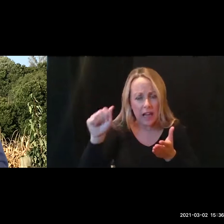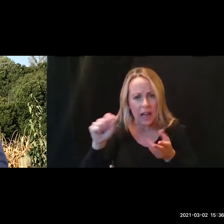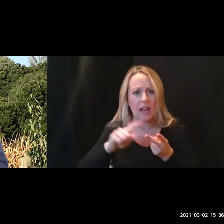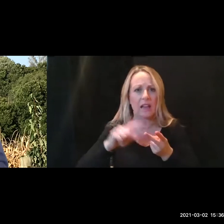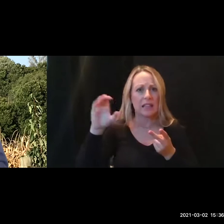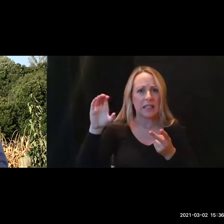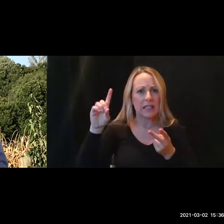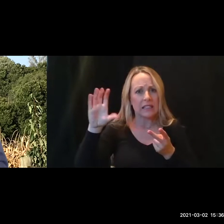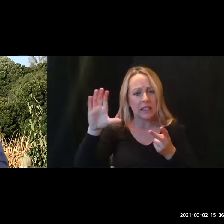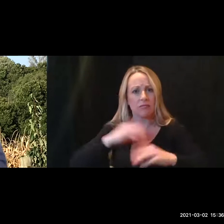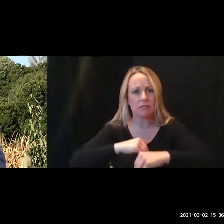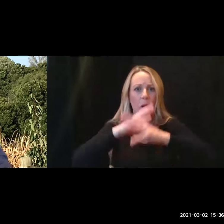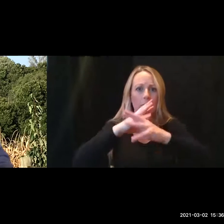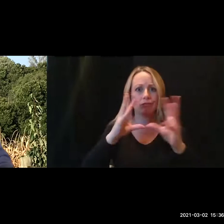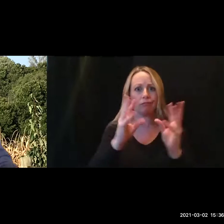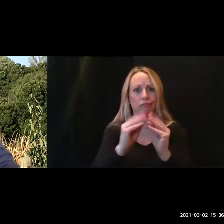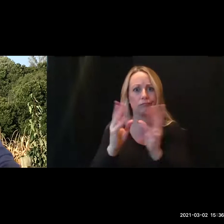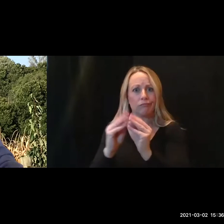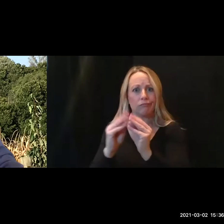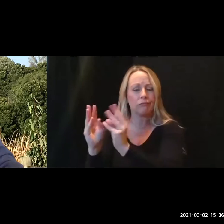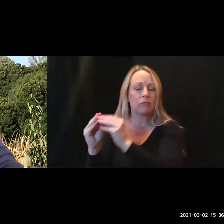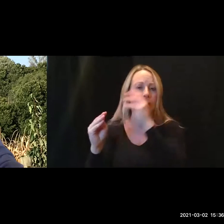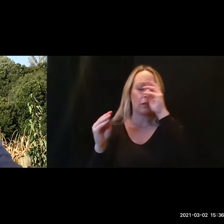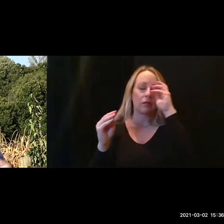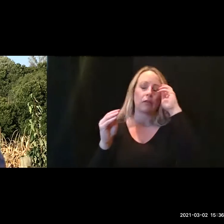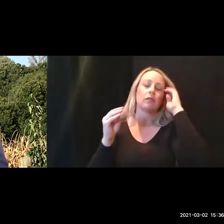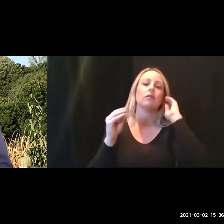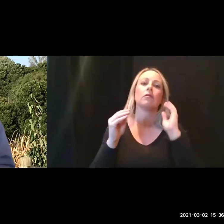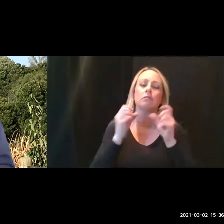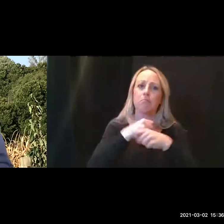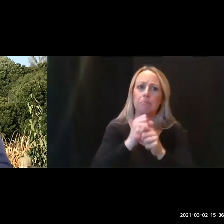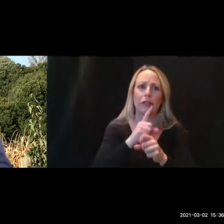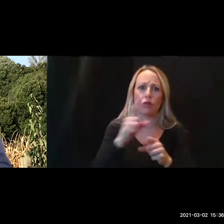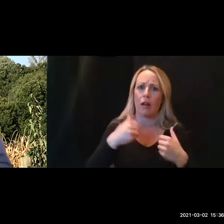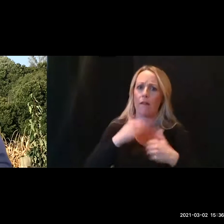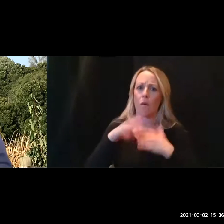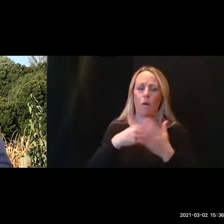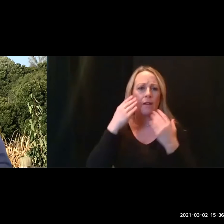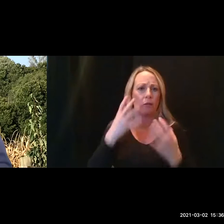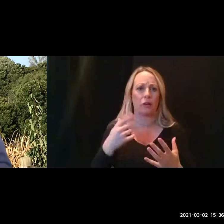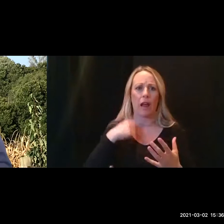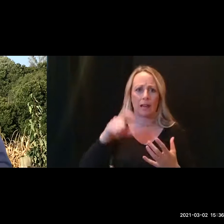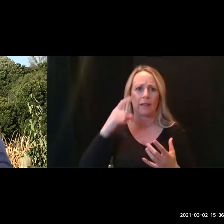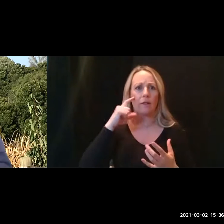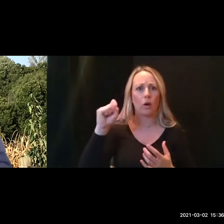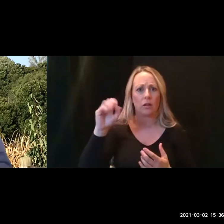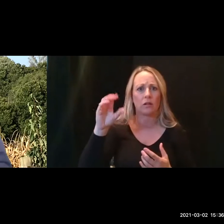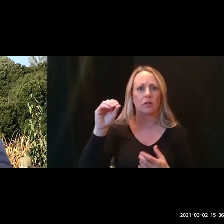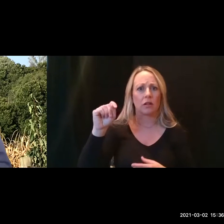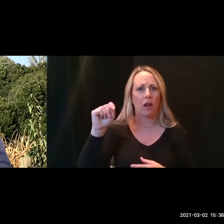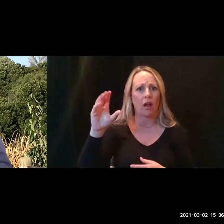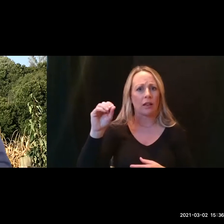webcasts to be sure that we had the latest information in Scott County. The J&J vaccine